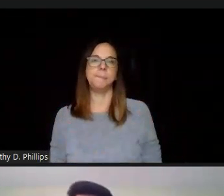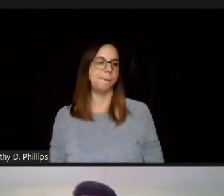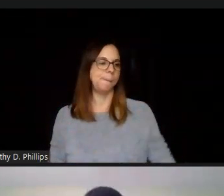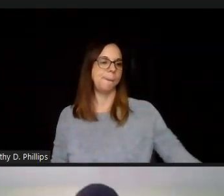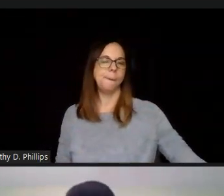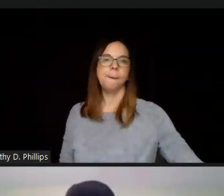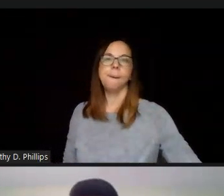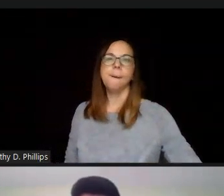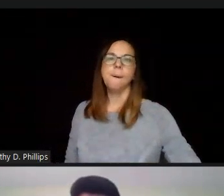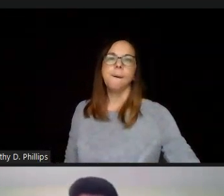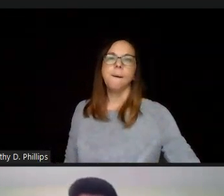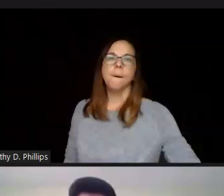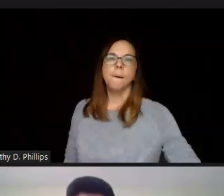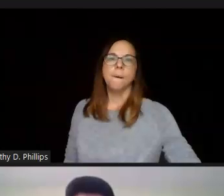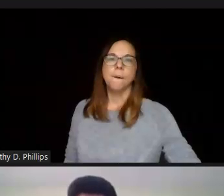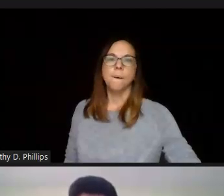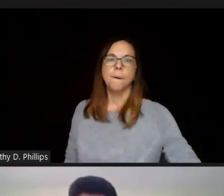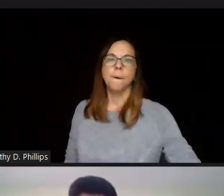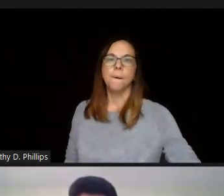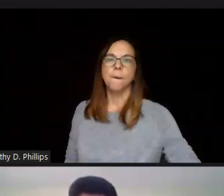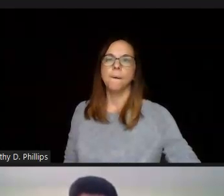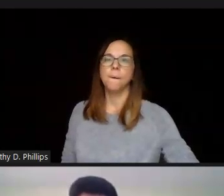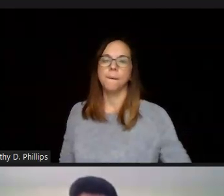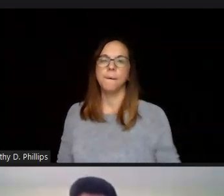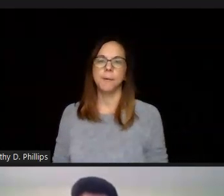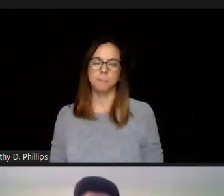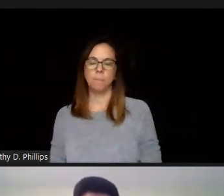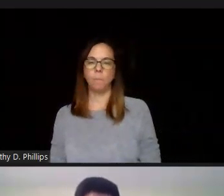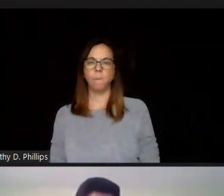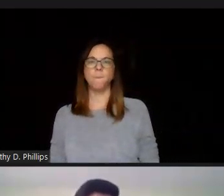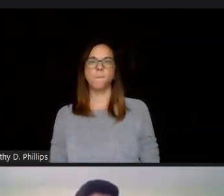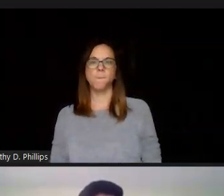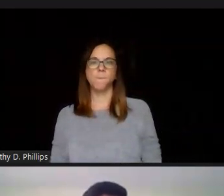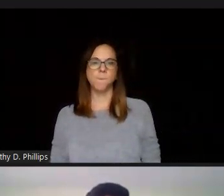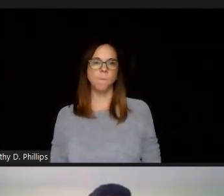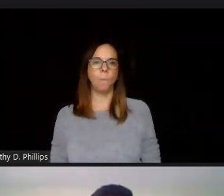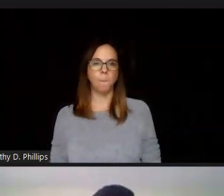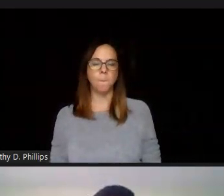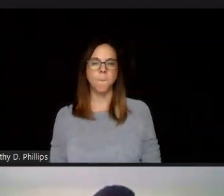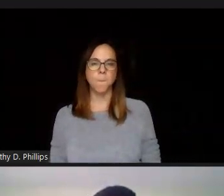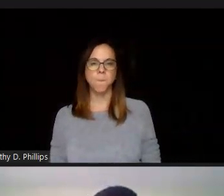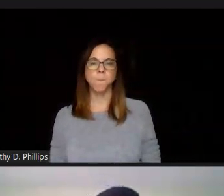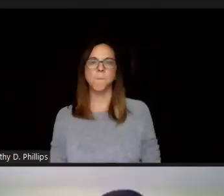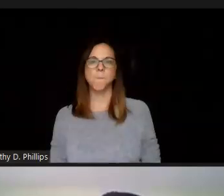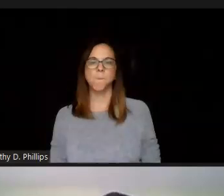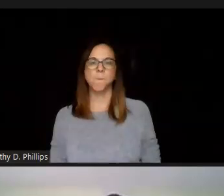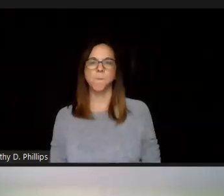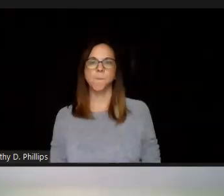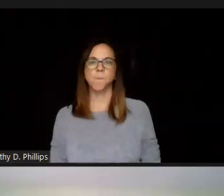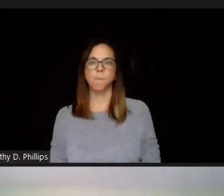So I'm going to stop sharing results if I can find my cursor. There we go. And close that.